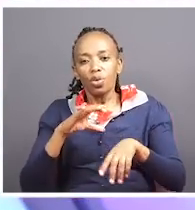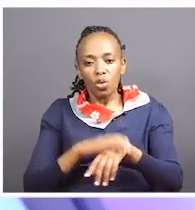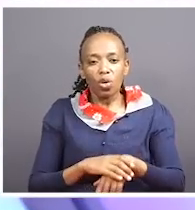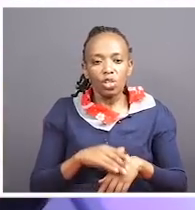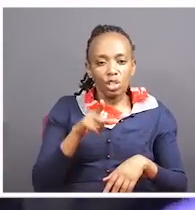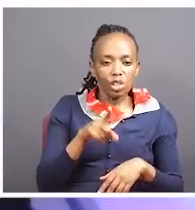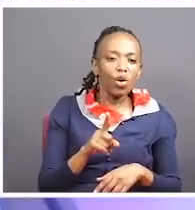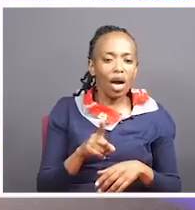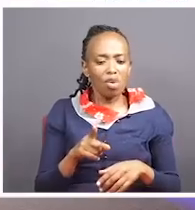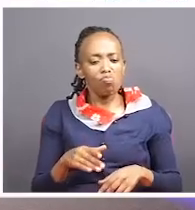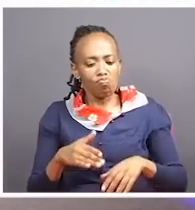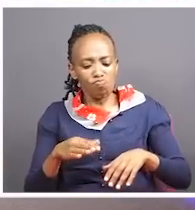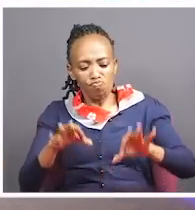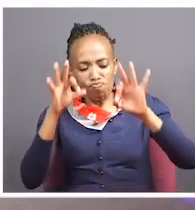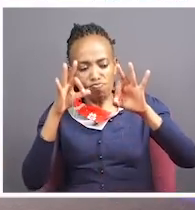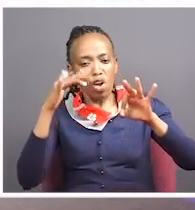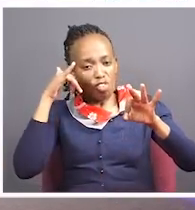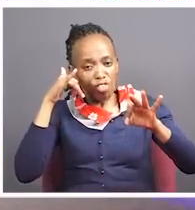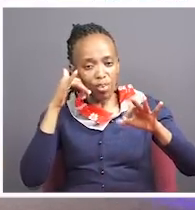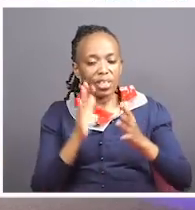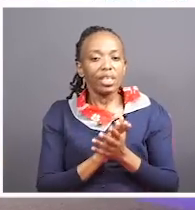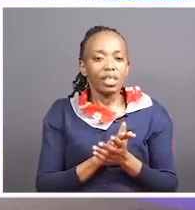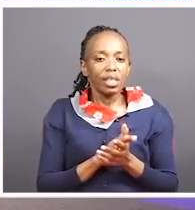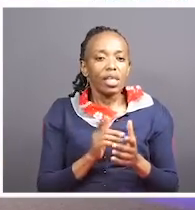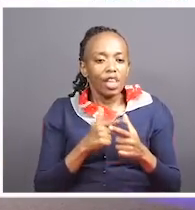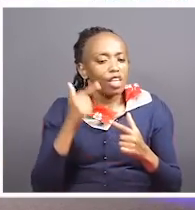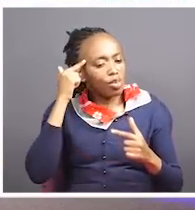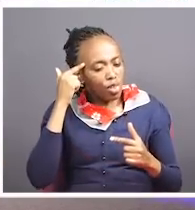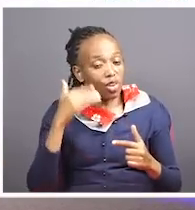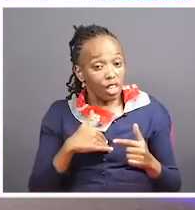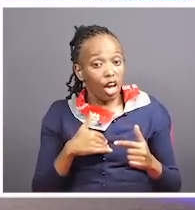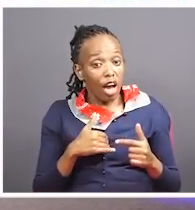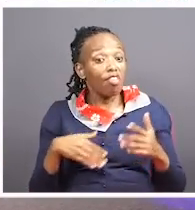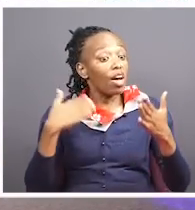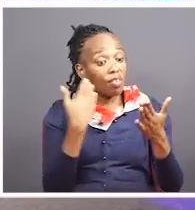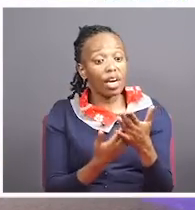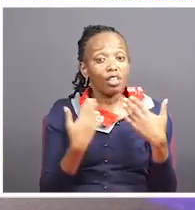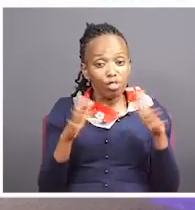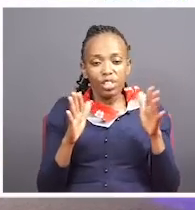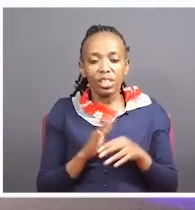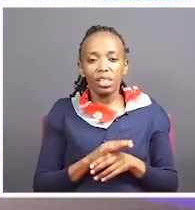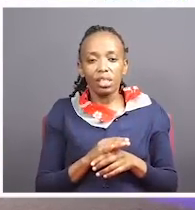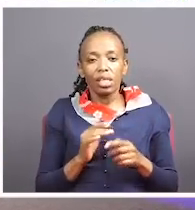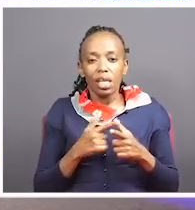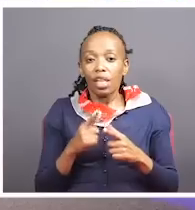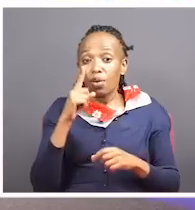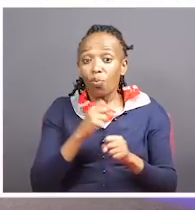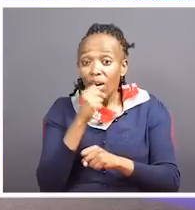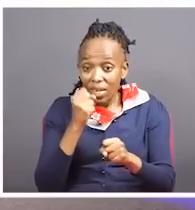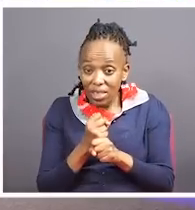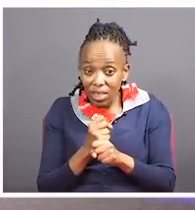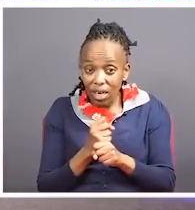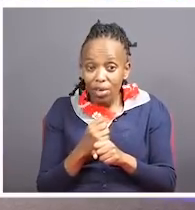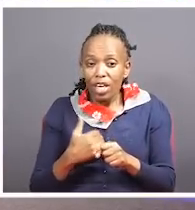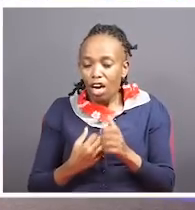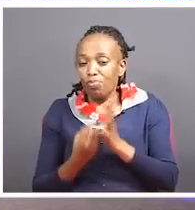have got your S something, yes, and your S this, and your yes. iPhone this, uh-huh. and you thought you have arrived. A year down the road,